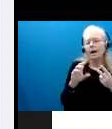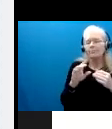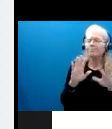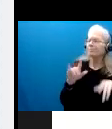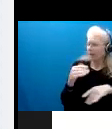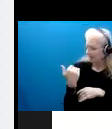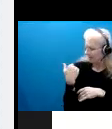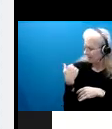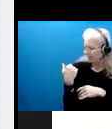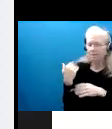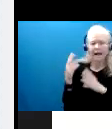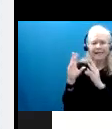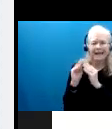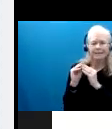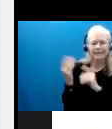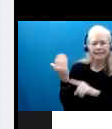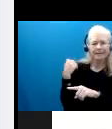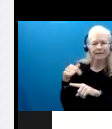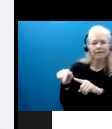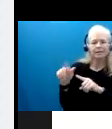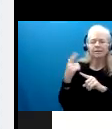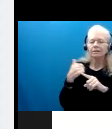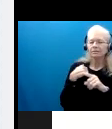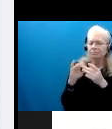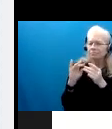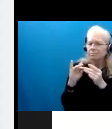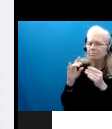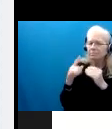talking about small pockets of commercial